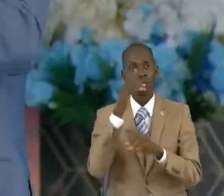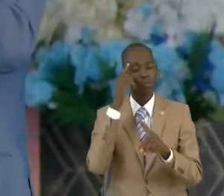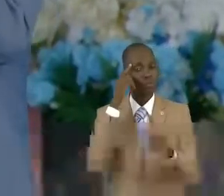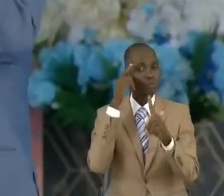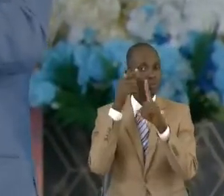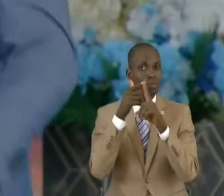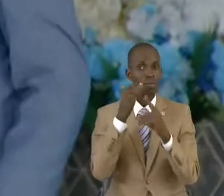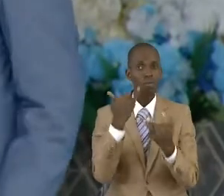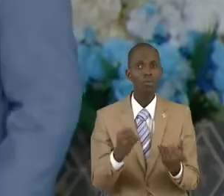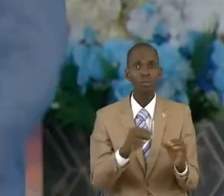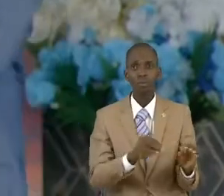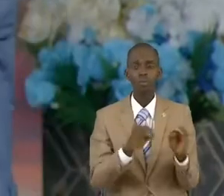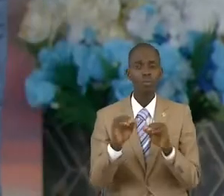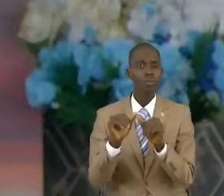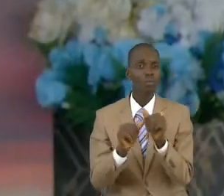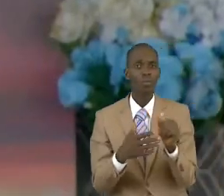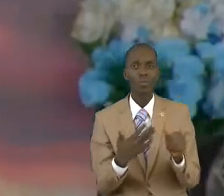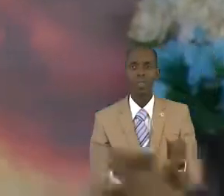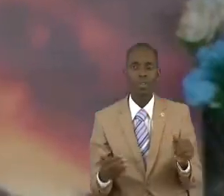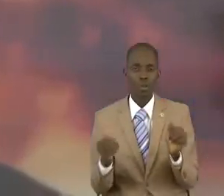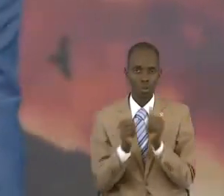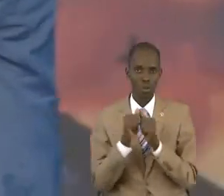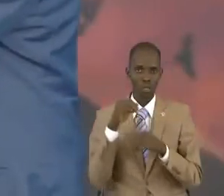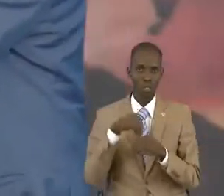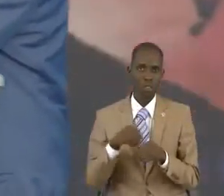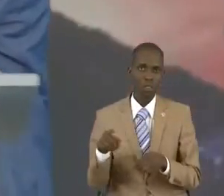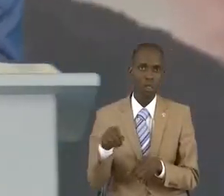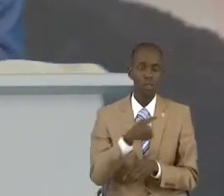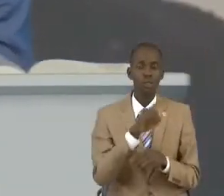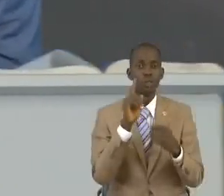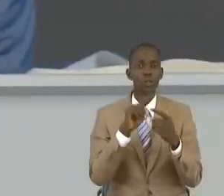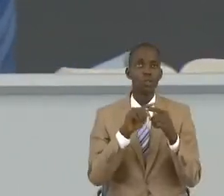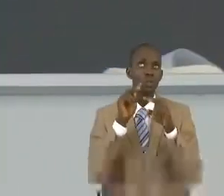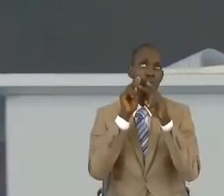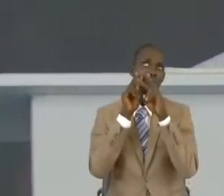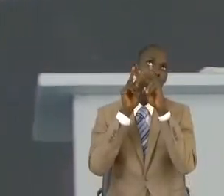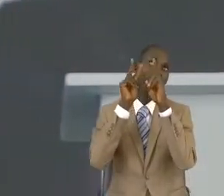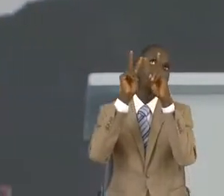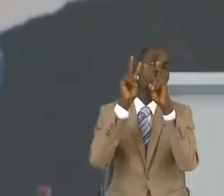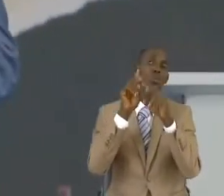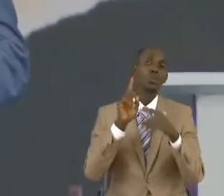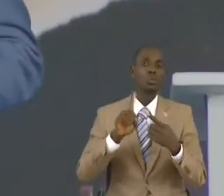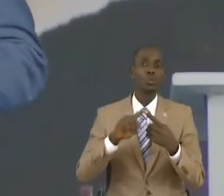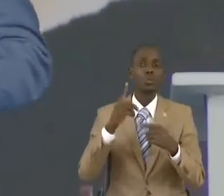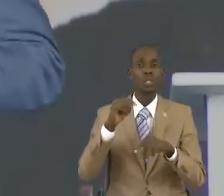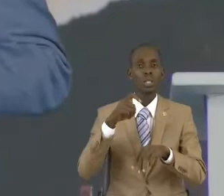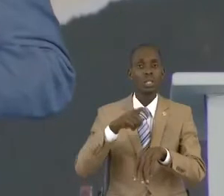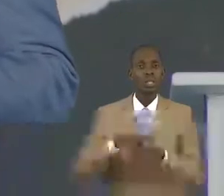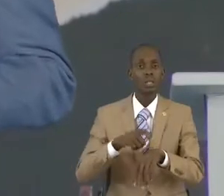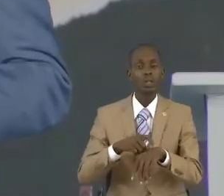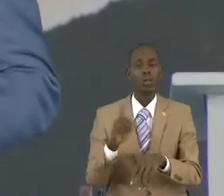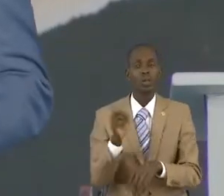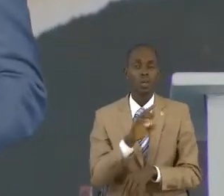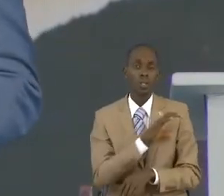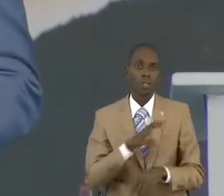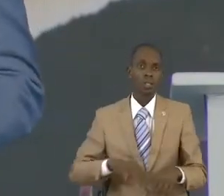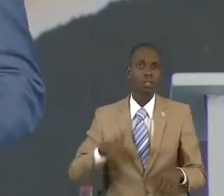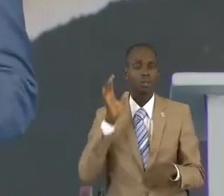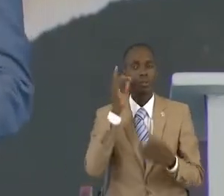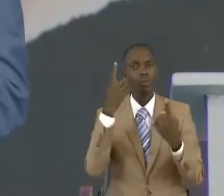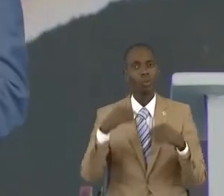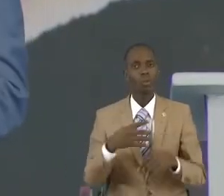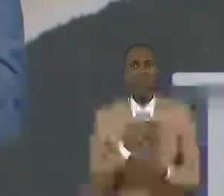set everything within you to look up to the time when Christ will come. And you're setting